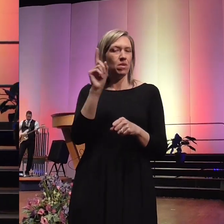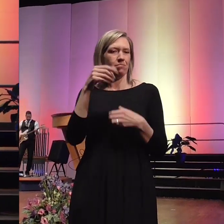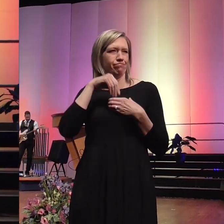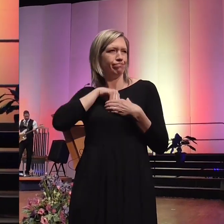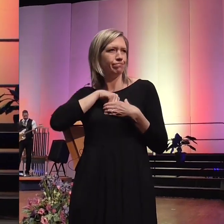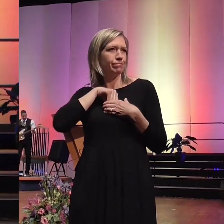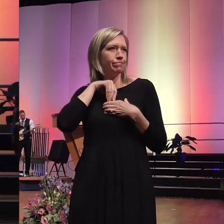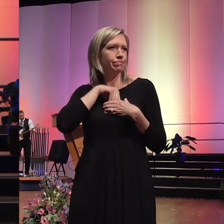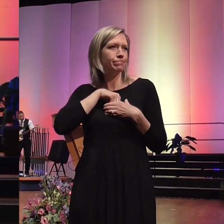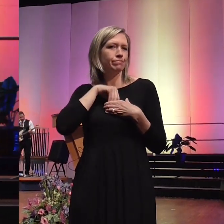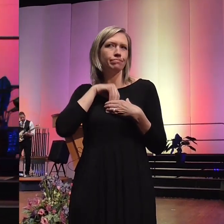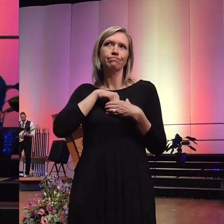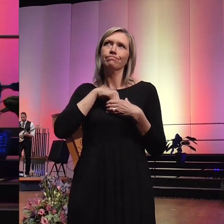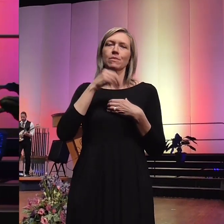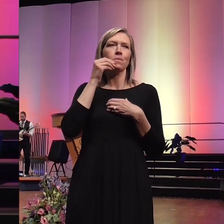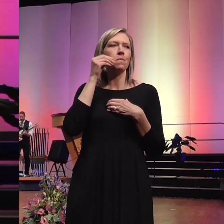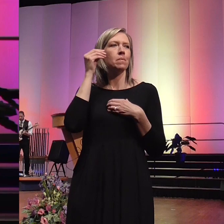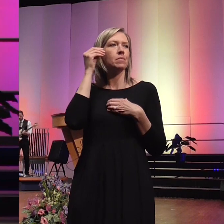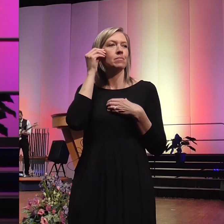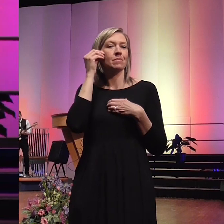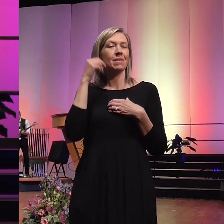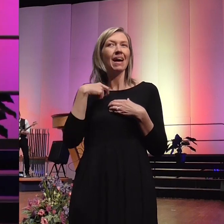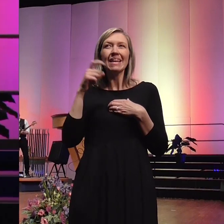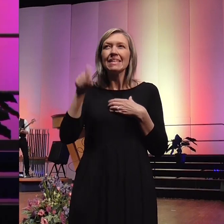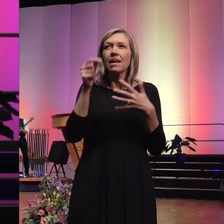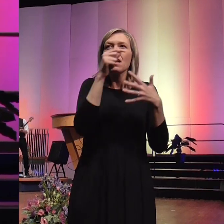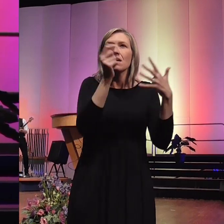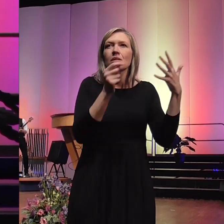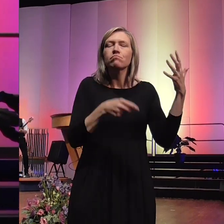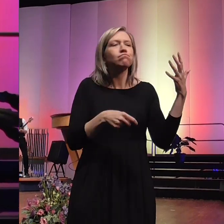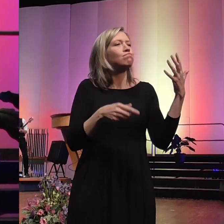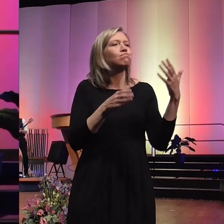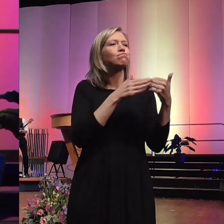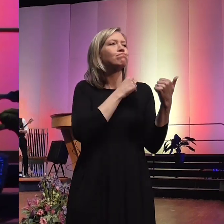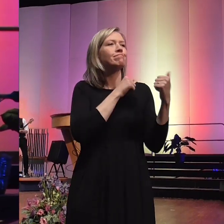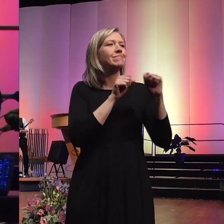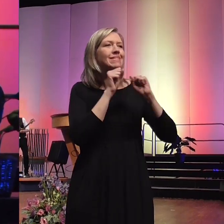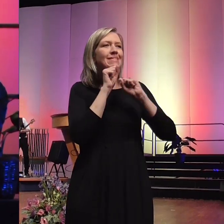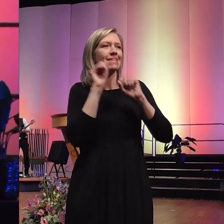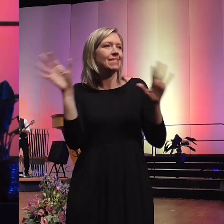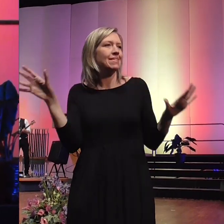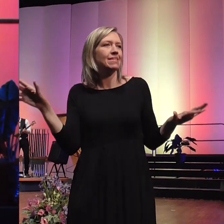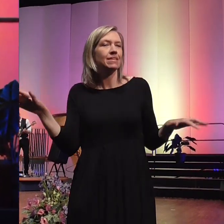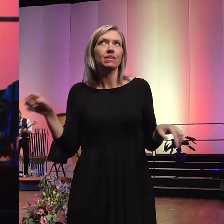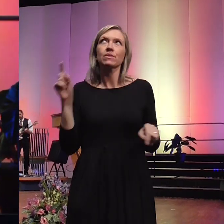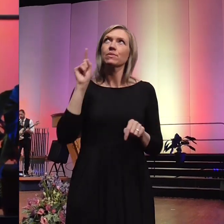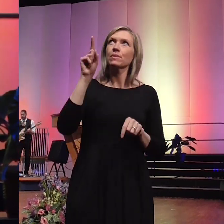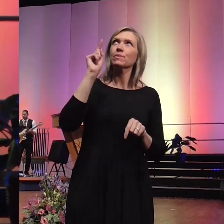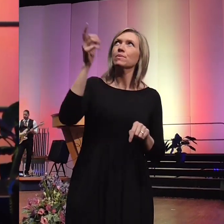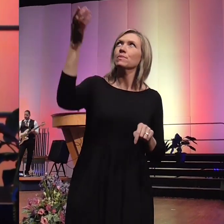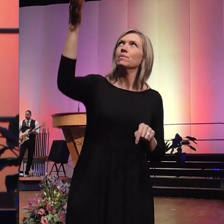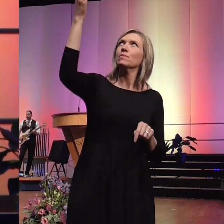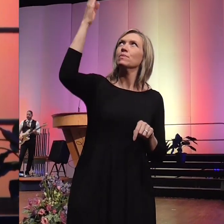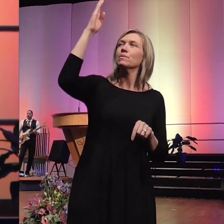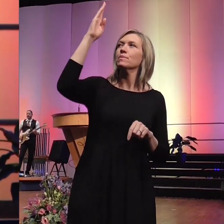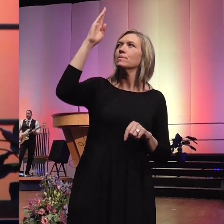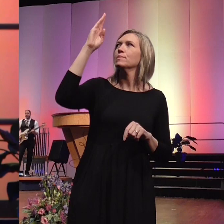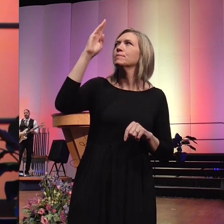me. There is nothing else I need. You